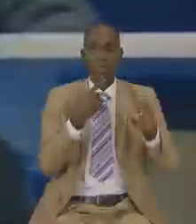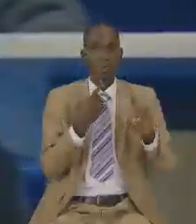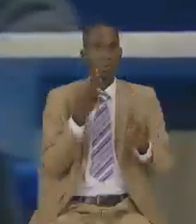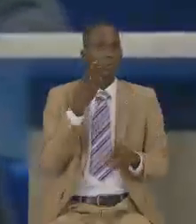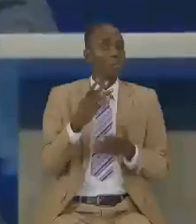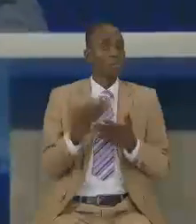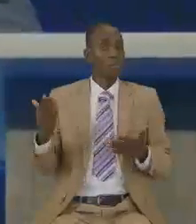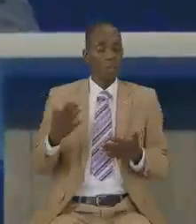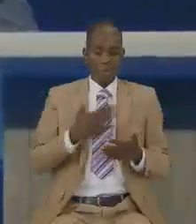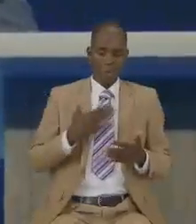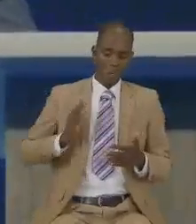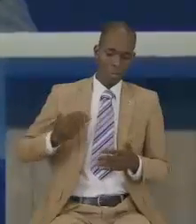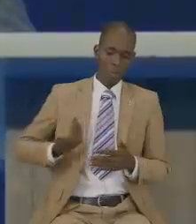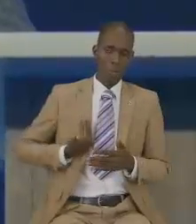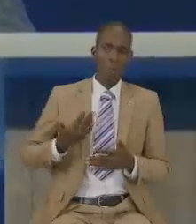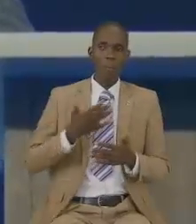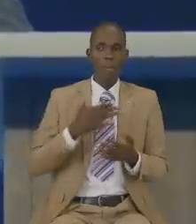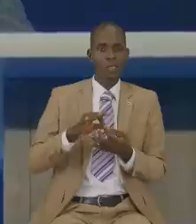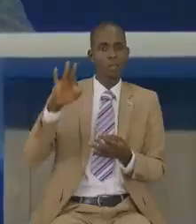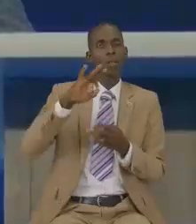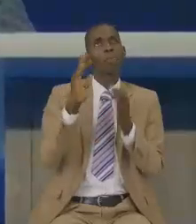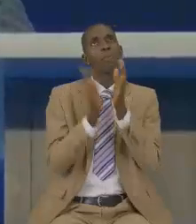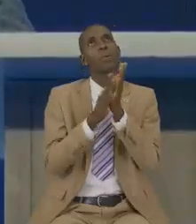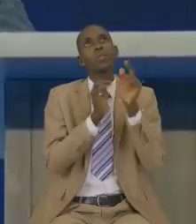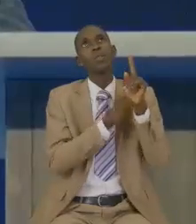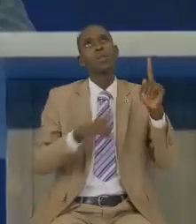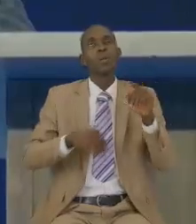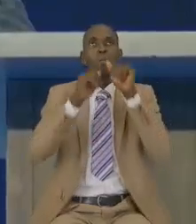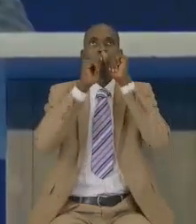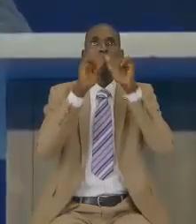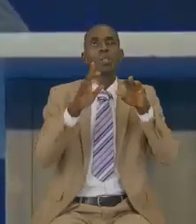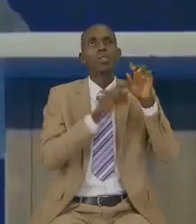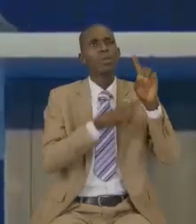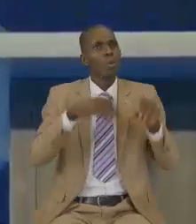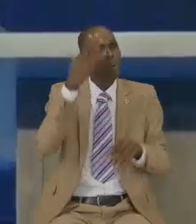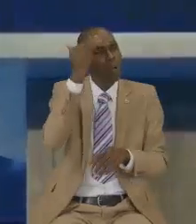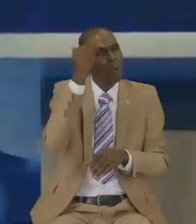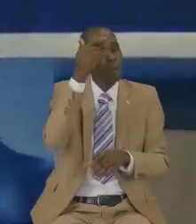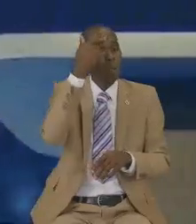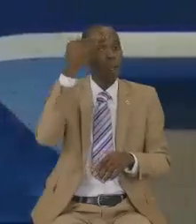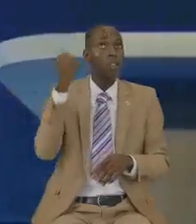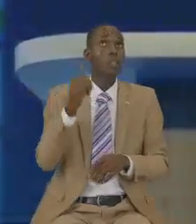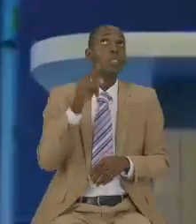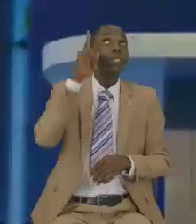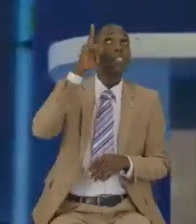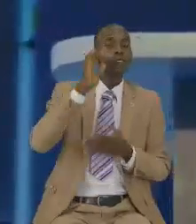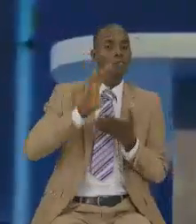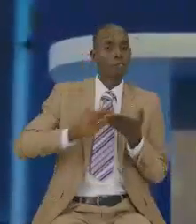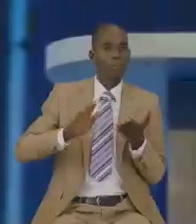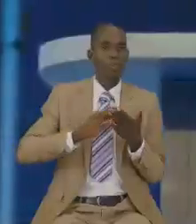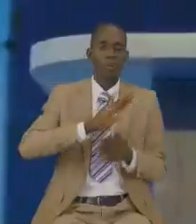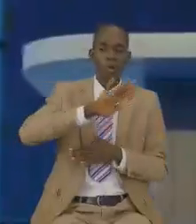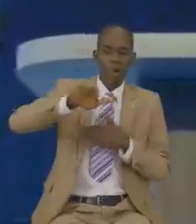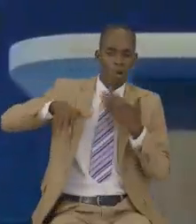my spirit, praise the Lord and bless the Lord. Why? Because he forgave